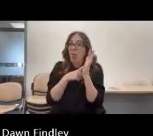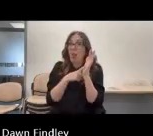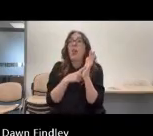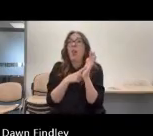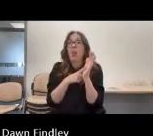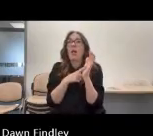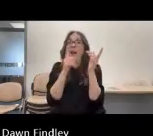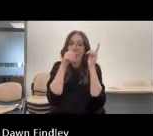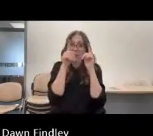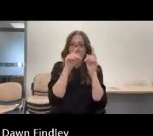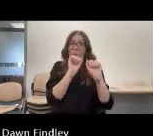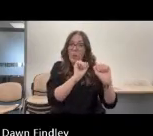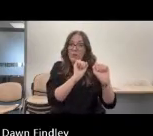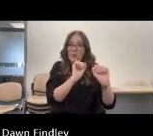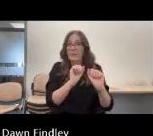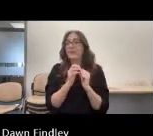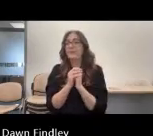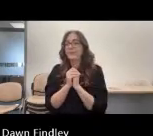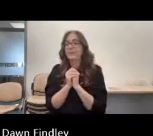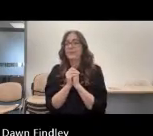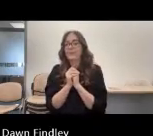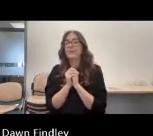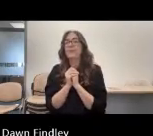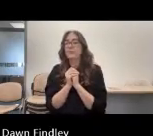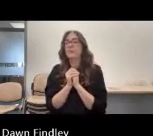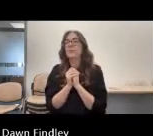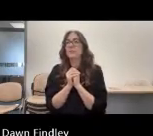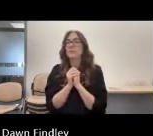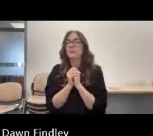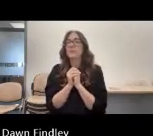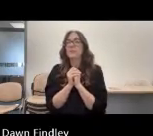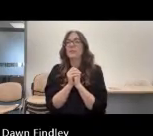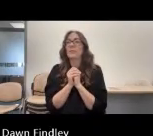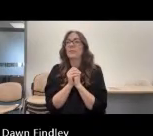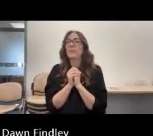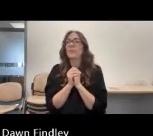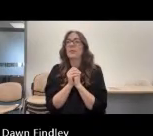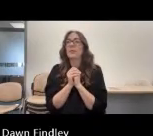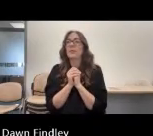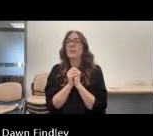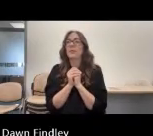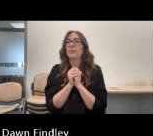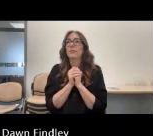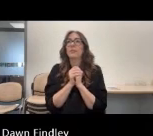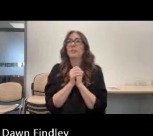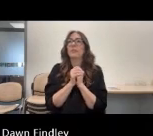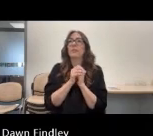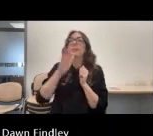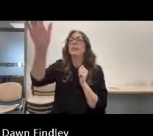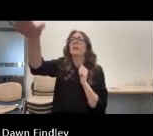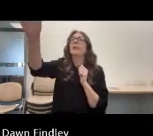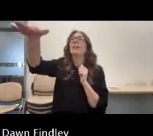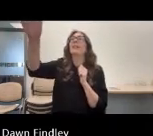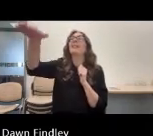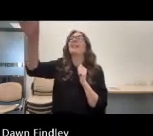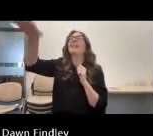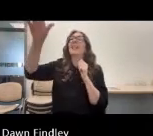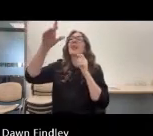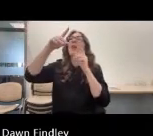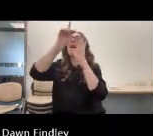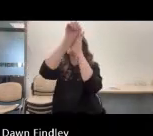single implementation of that Android operating system is going to be different in some